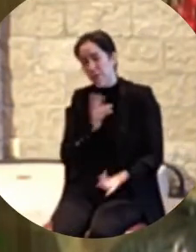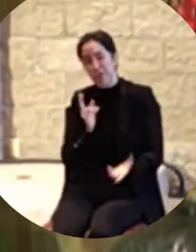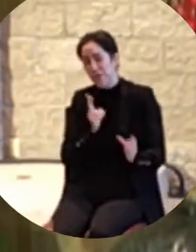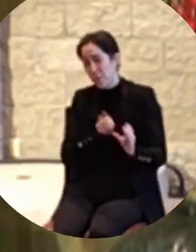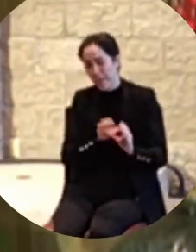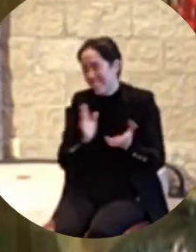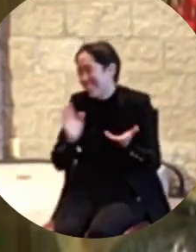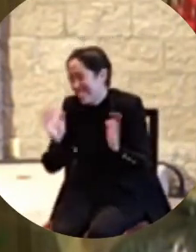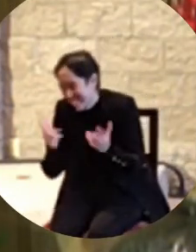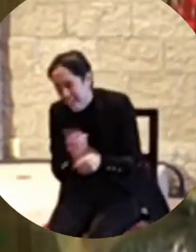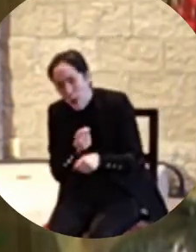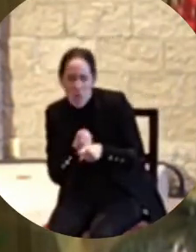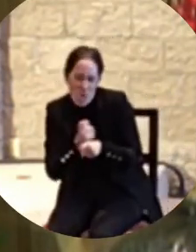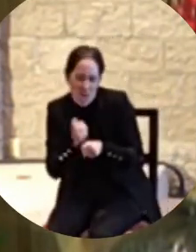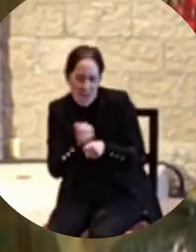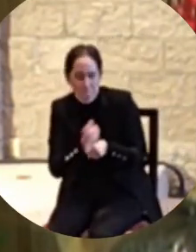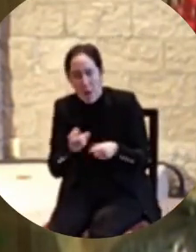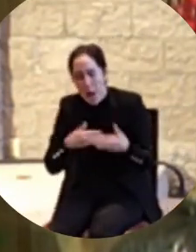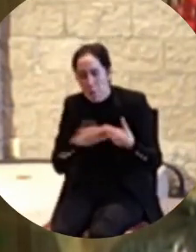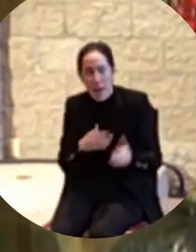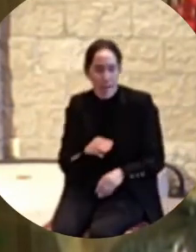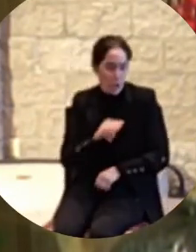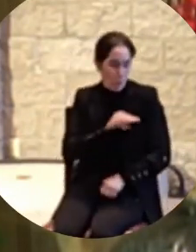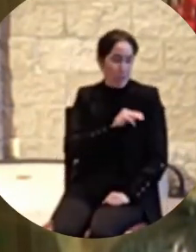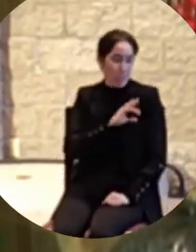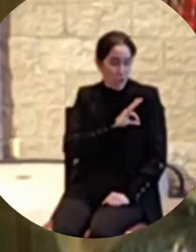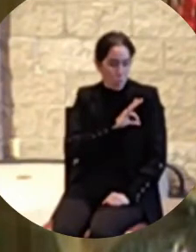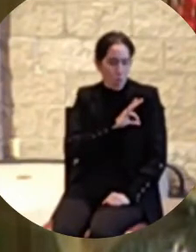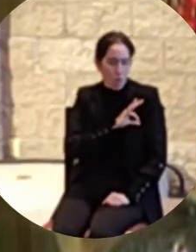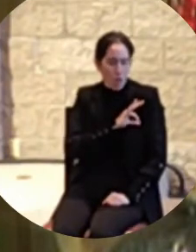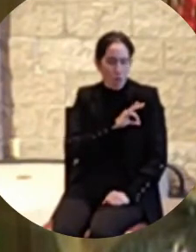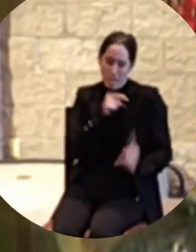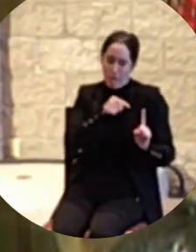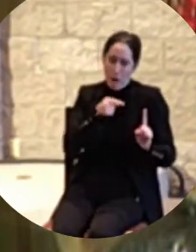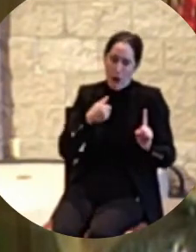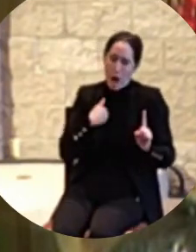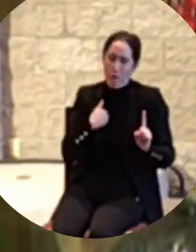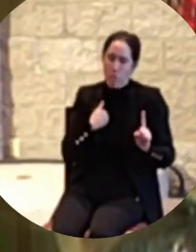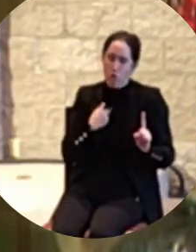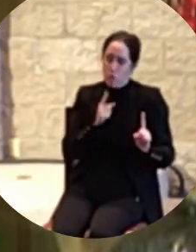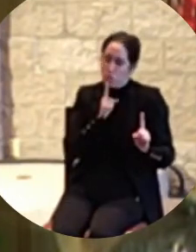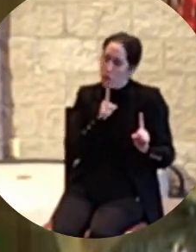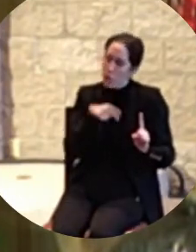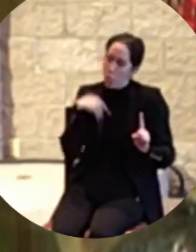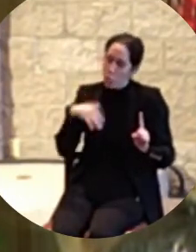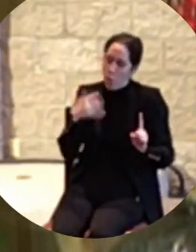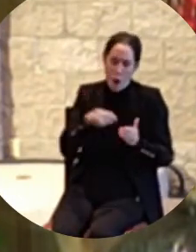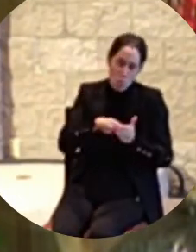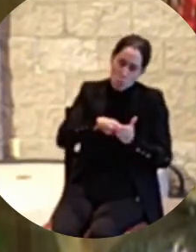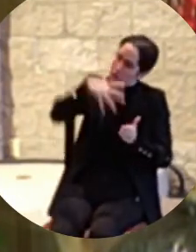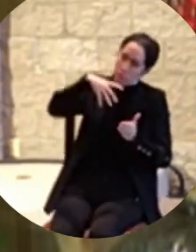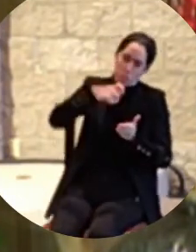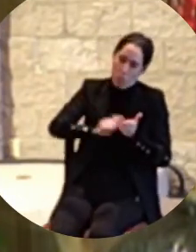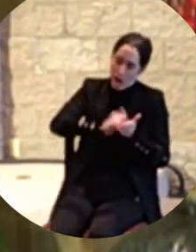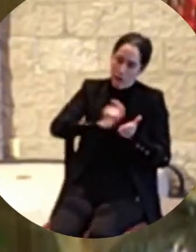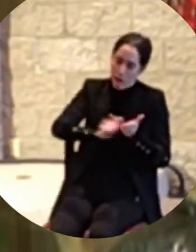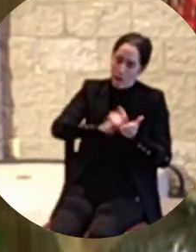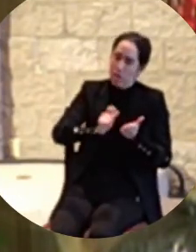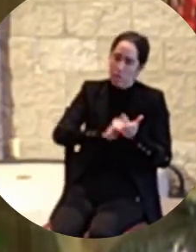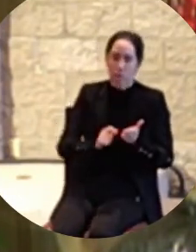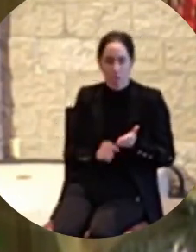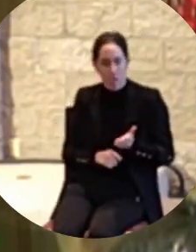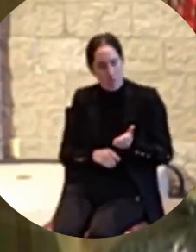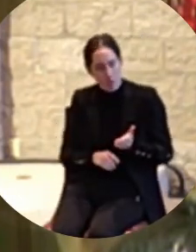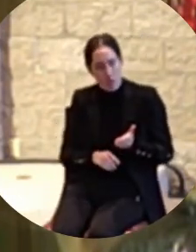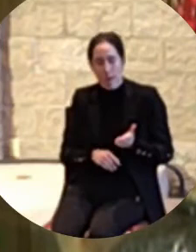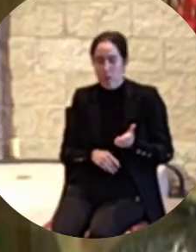most richest writings in our movement. And she says in a book, How to Let God Help